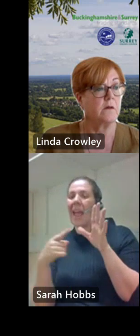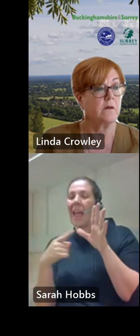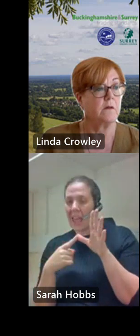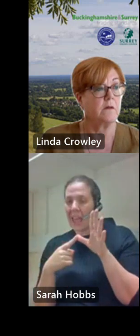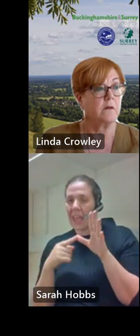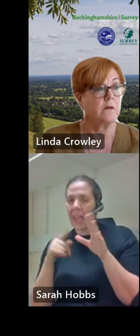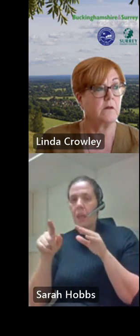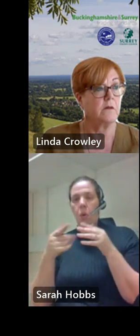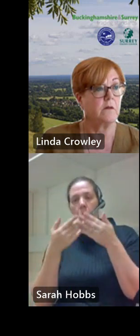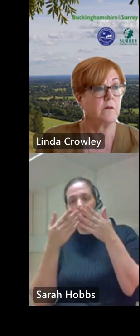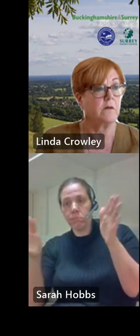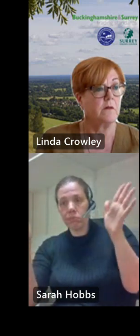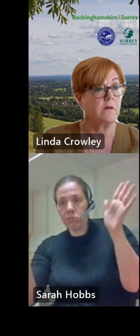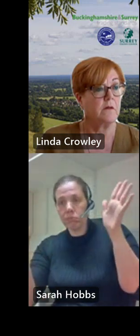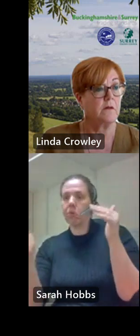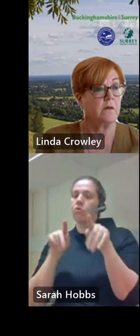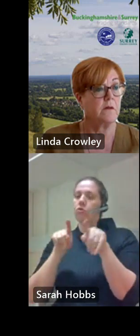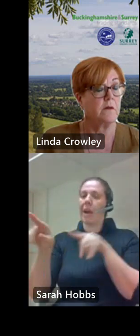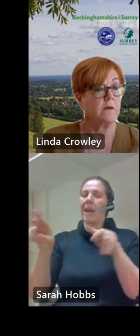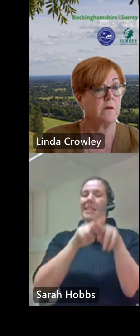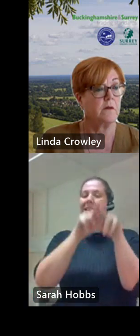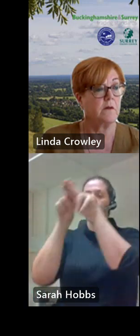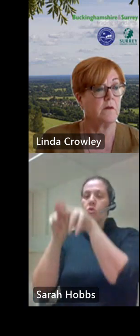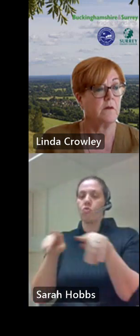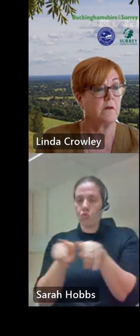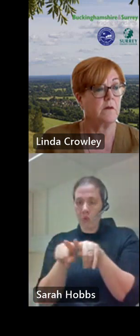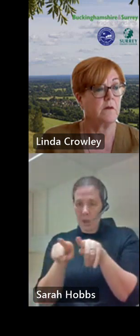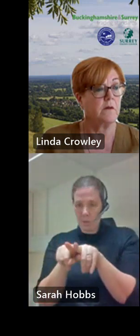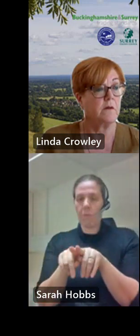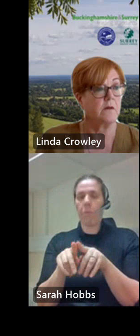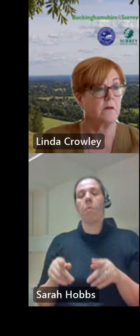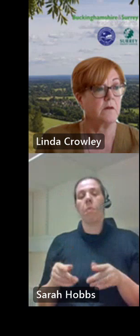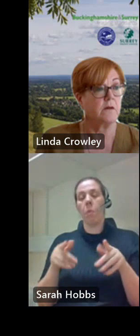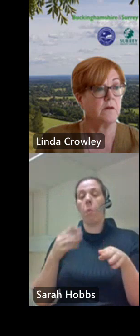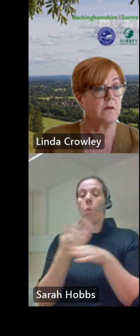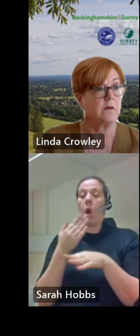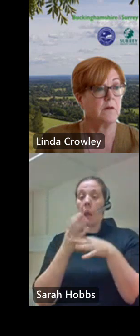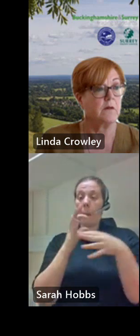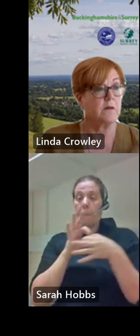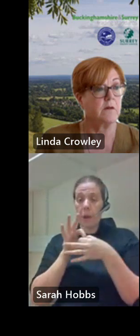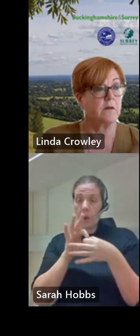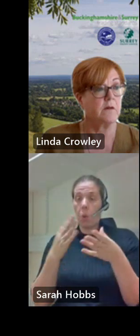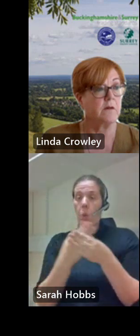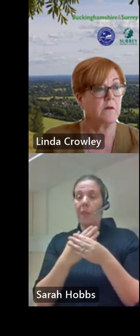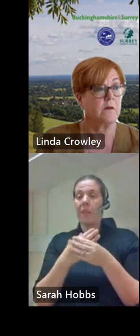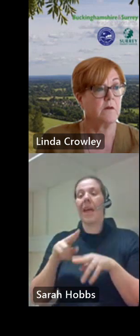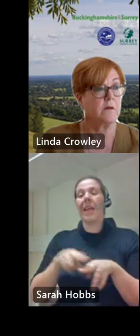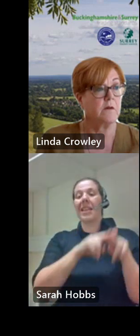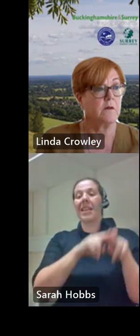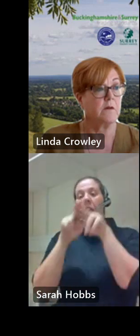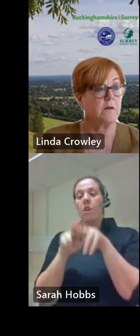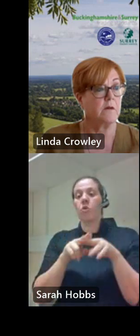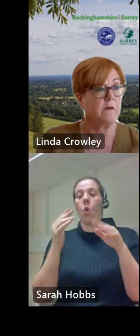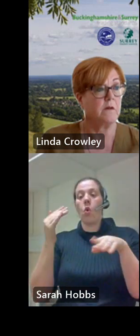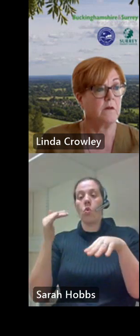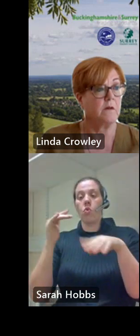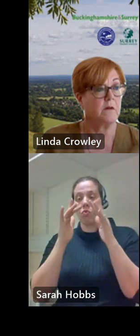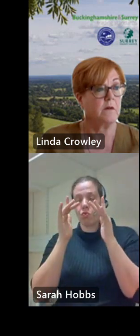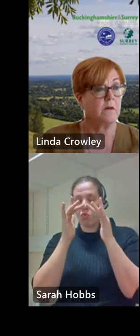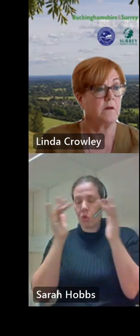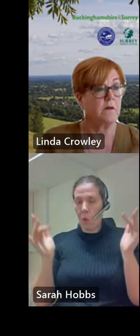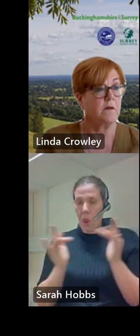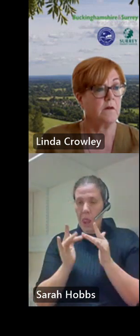much wider national level. And then we work in partnership with National Cyber Security Centre, but also